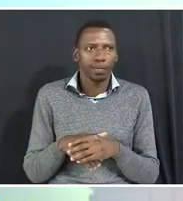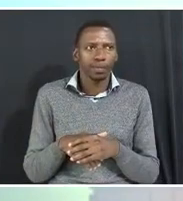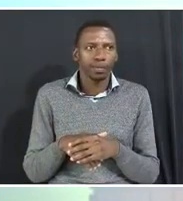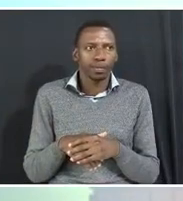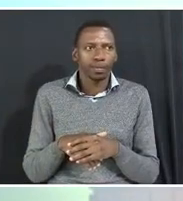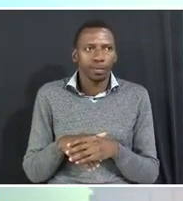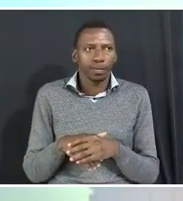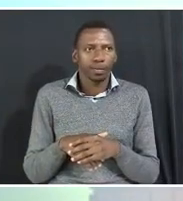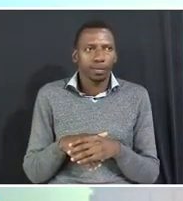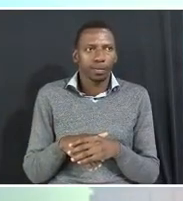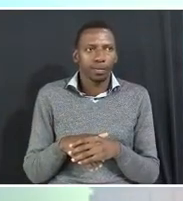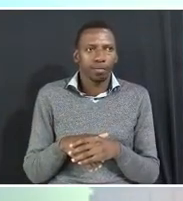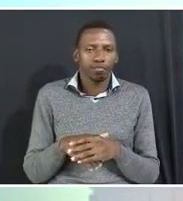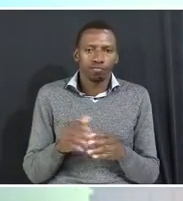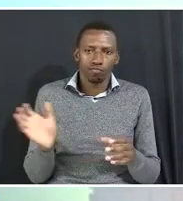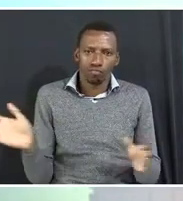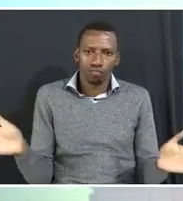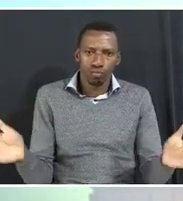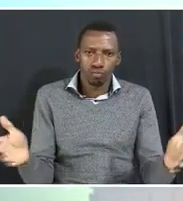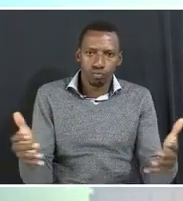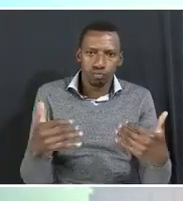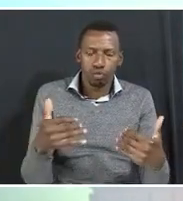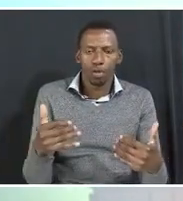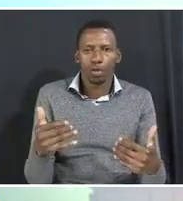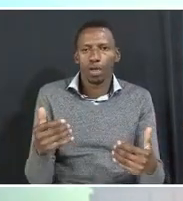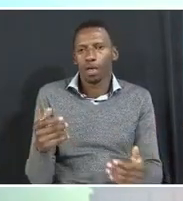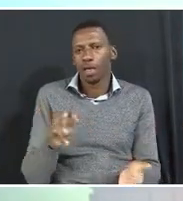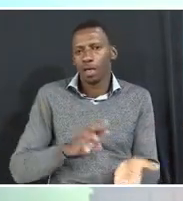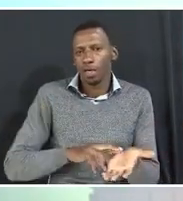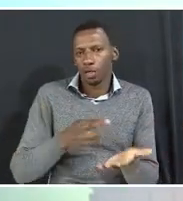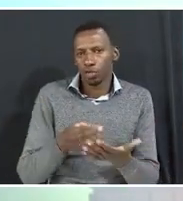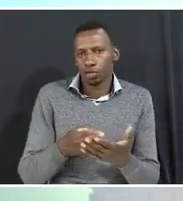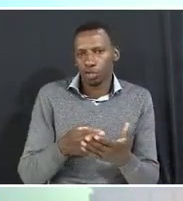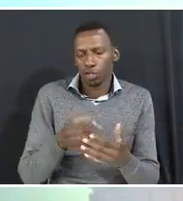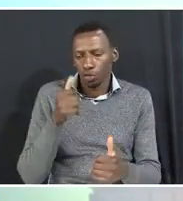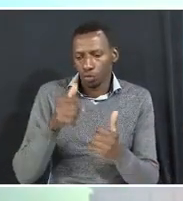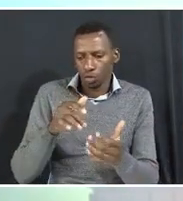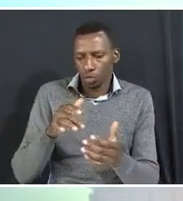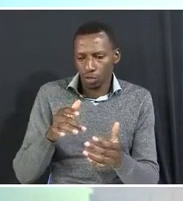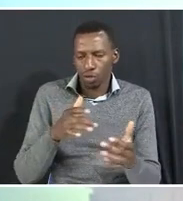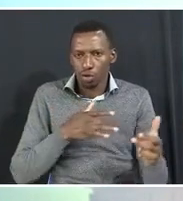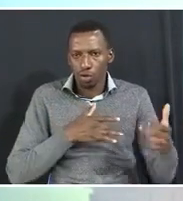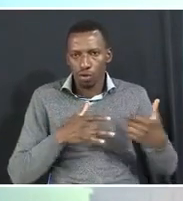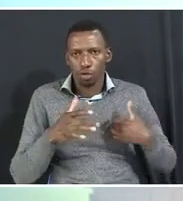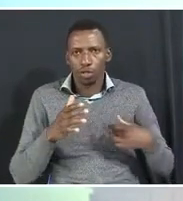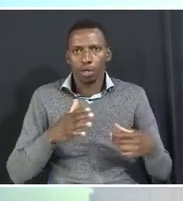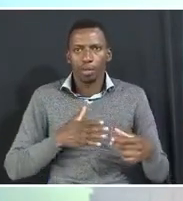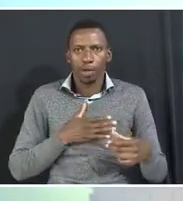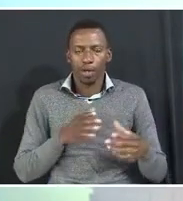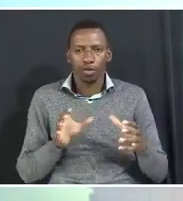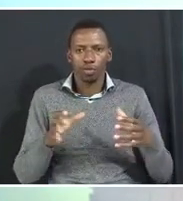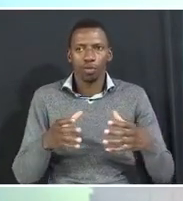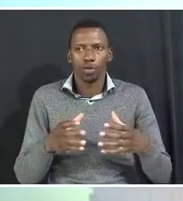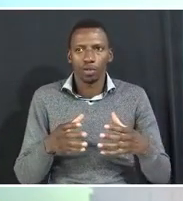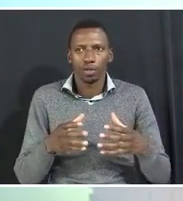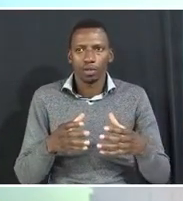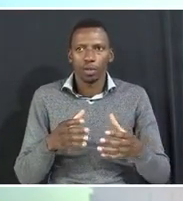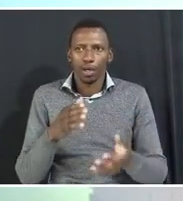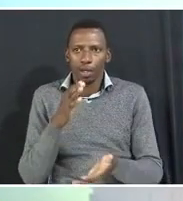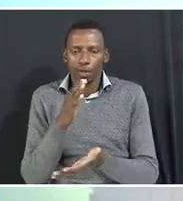in raising or mobilizing resources that could serve my community. Just the mere fact